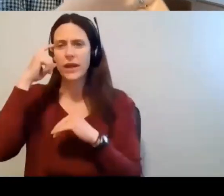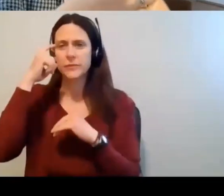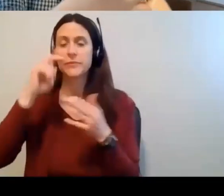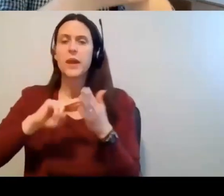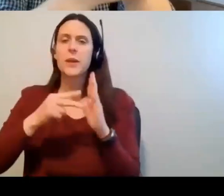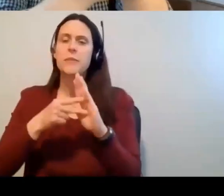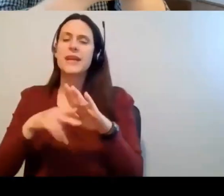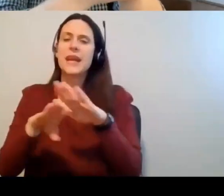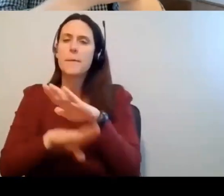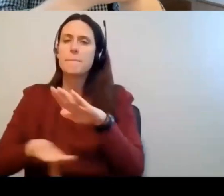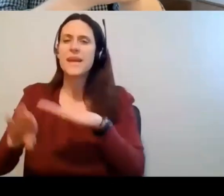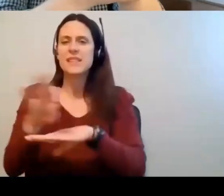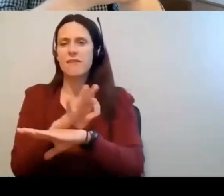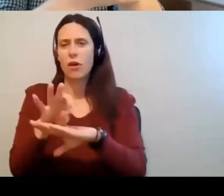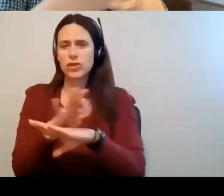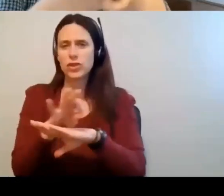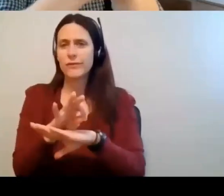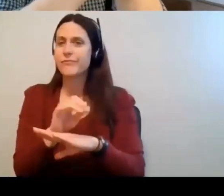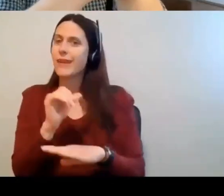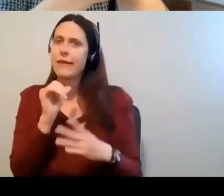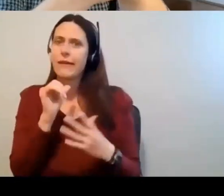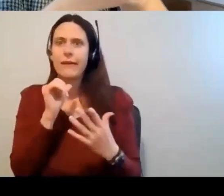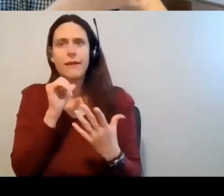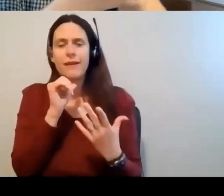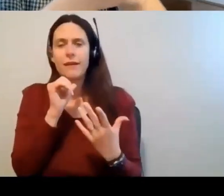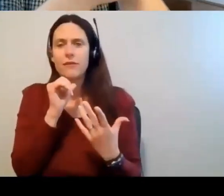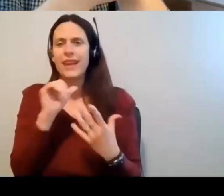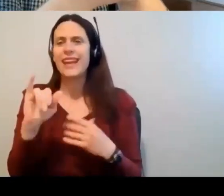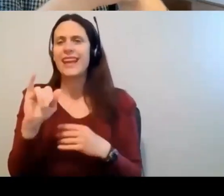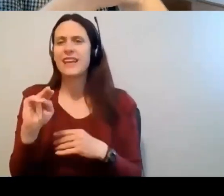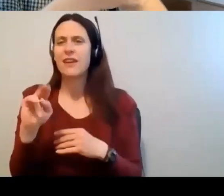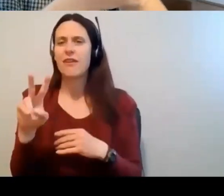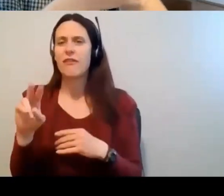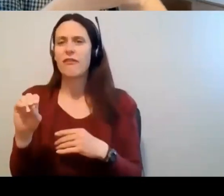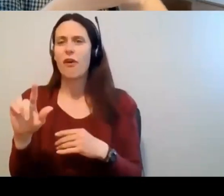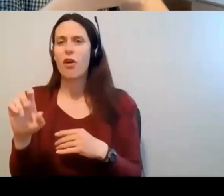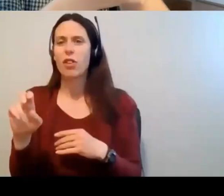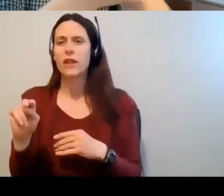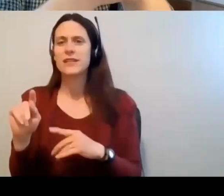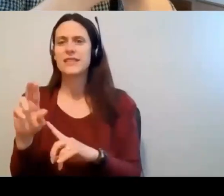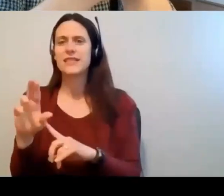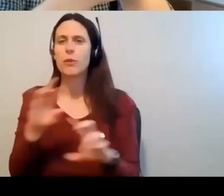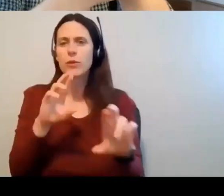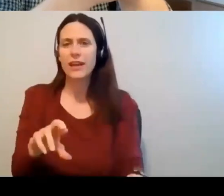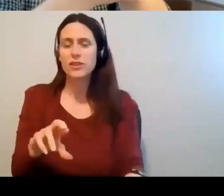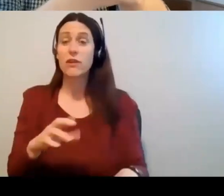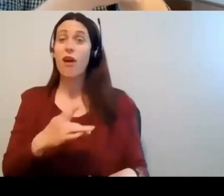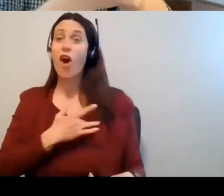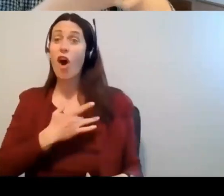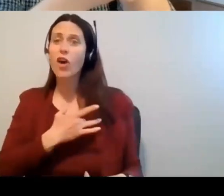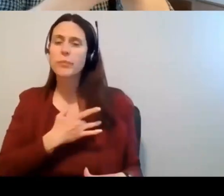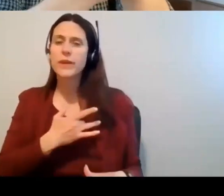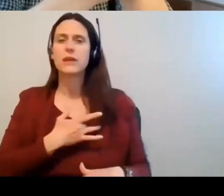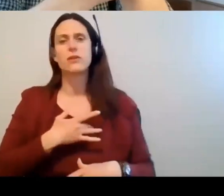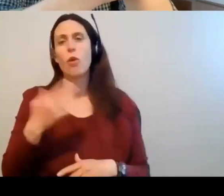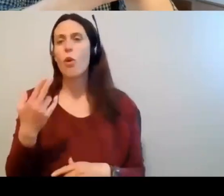basic functions, involuntary actions. So this is our heartbeat and our hormone secretion and our